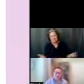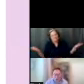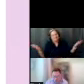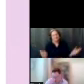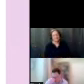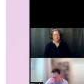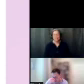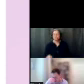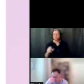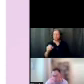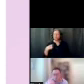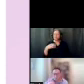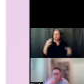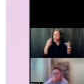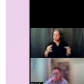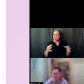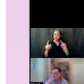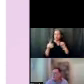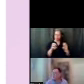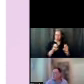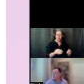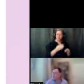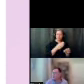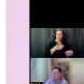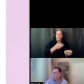I came back, and